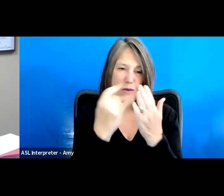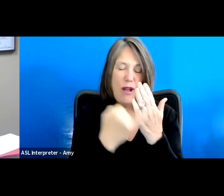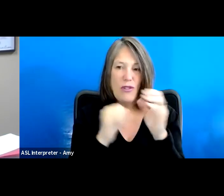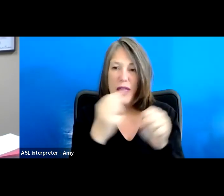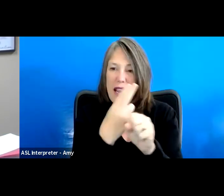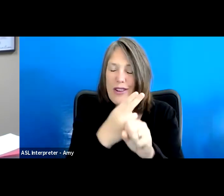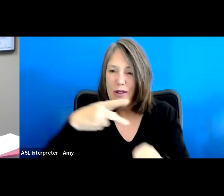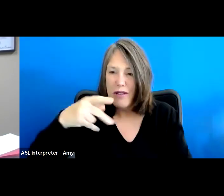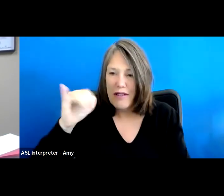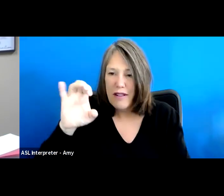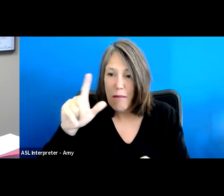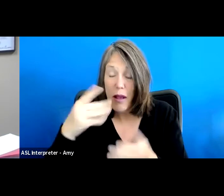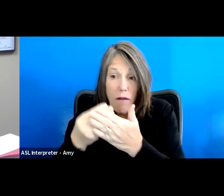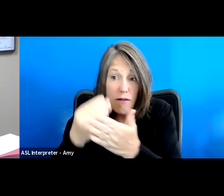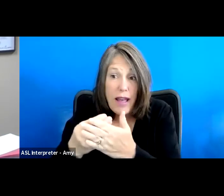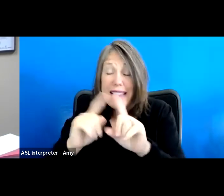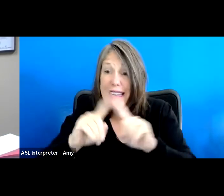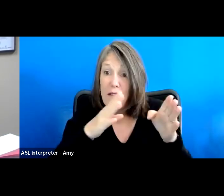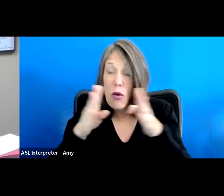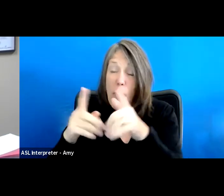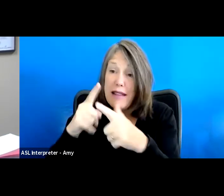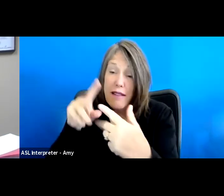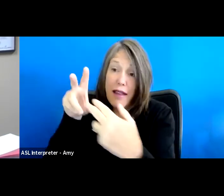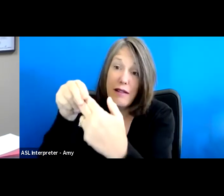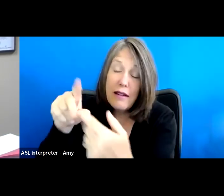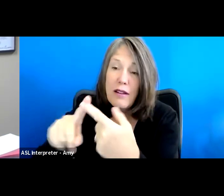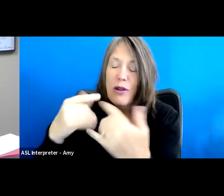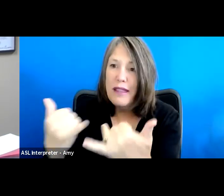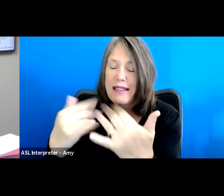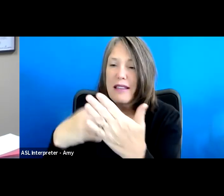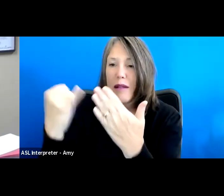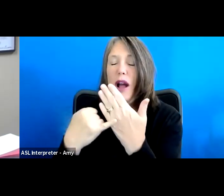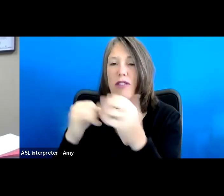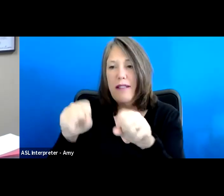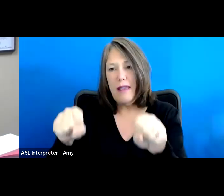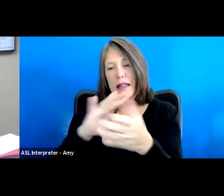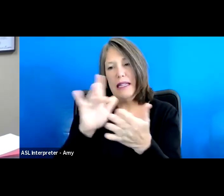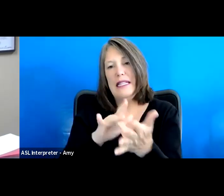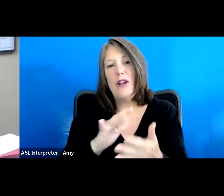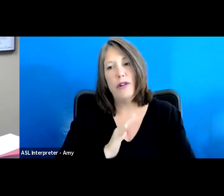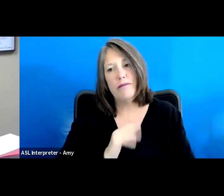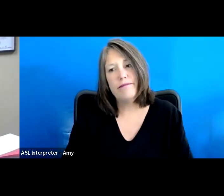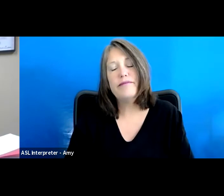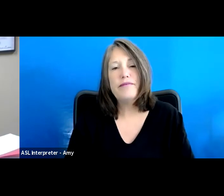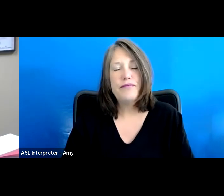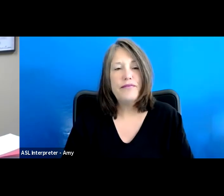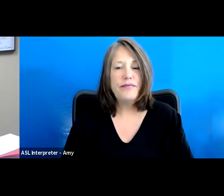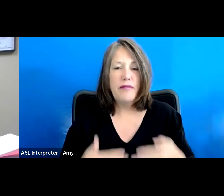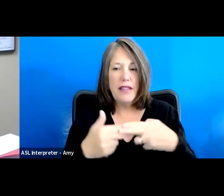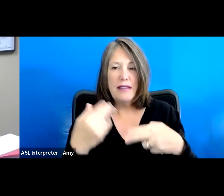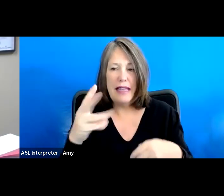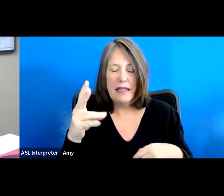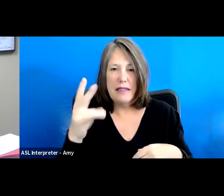use their pickle funds in different ways and then tap into the existing projects at the Ability Center. Slide 17.